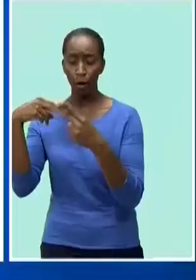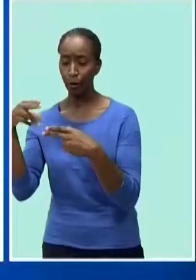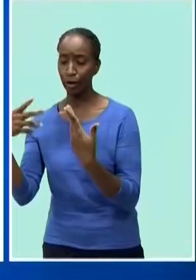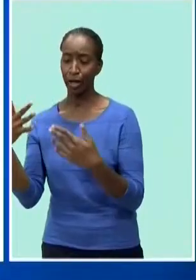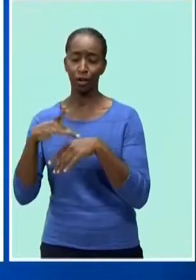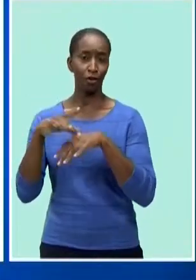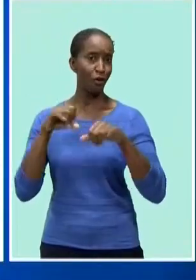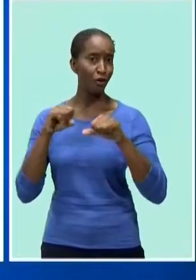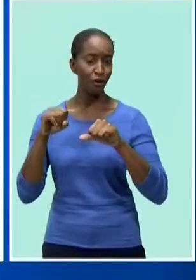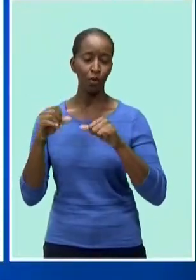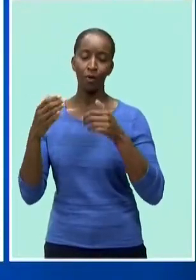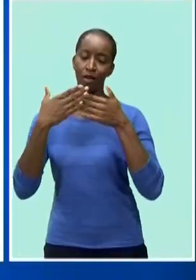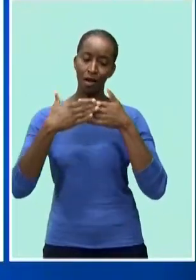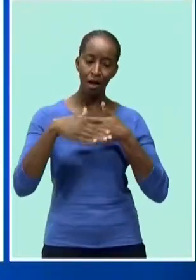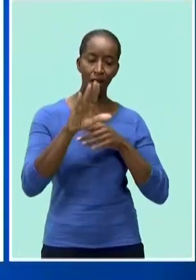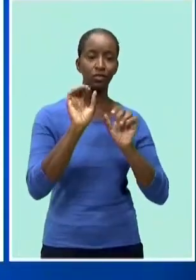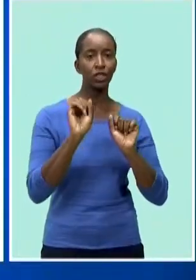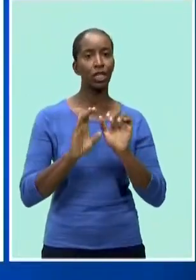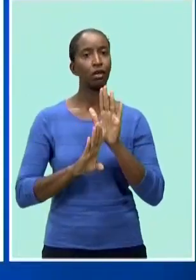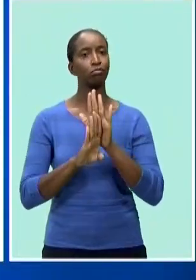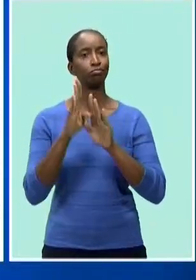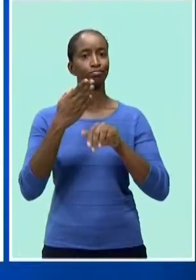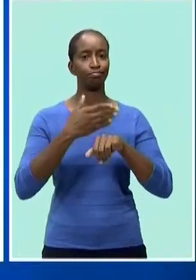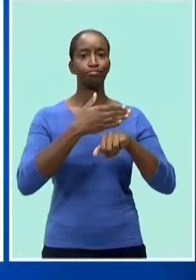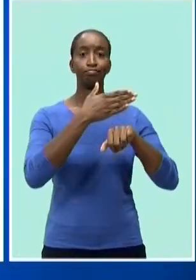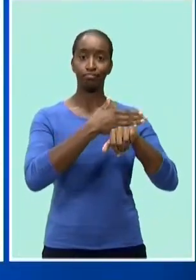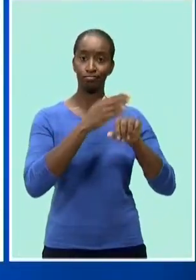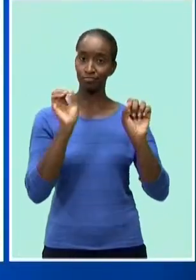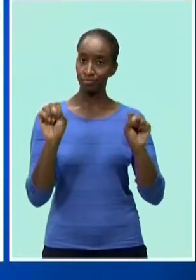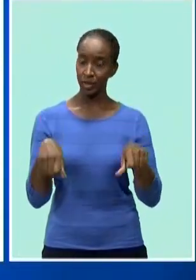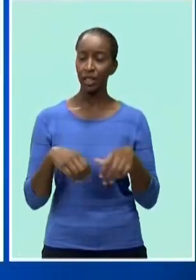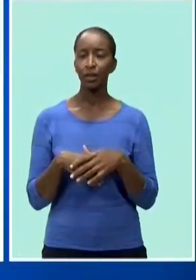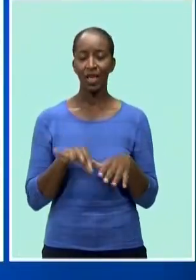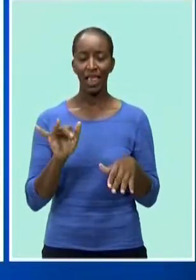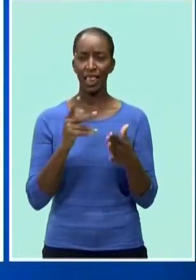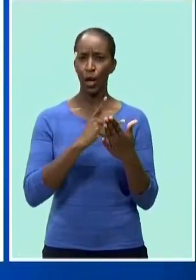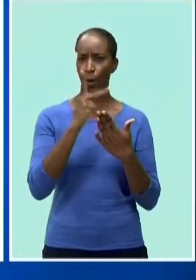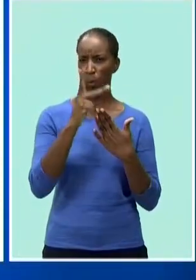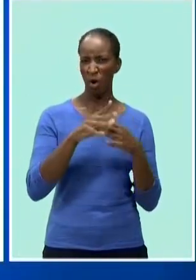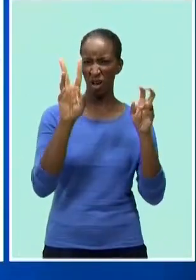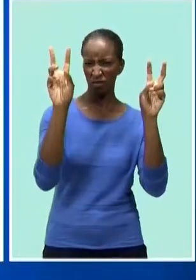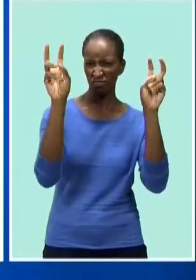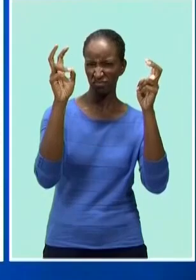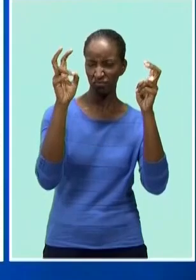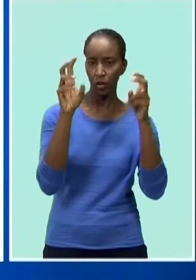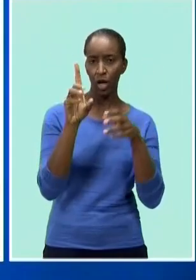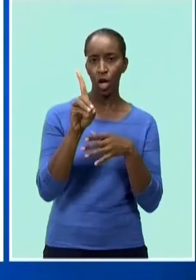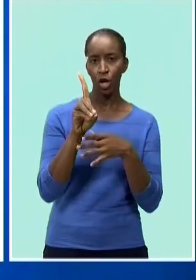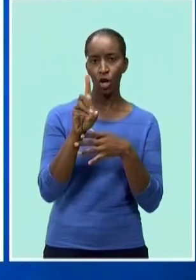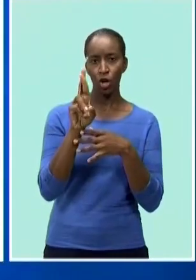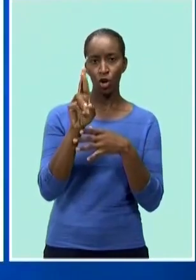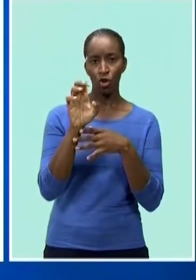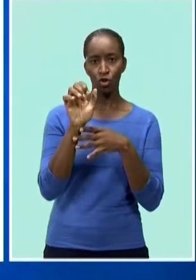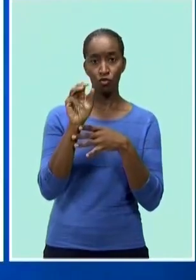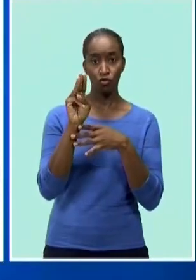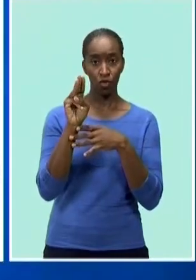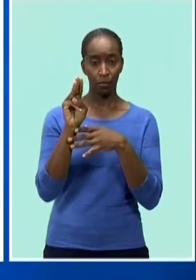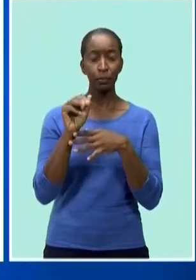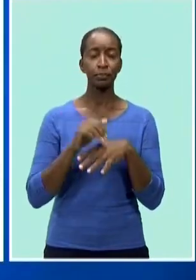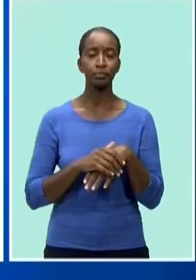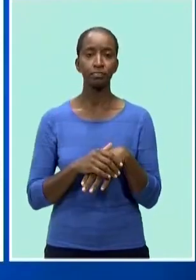Energy and Water Resources Disaster Risk Energy Access Management Project, or DREAM. A major component of that program is the installation of